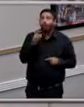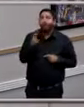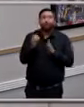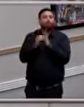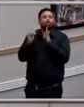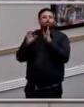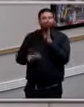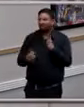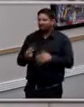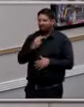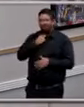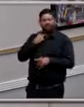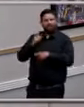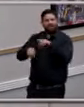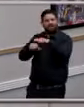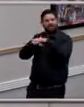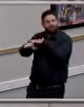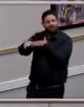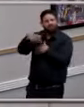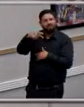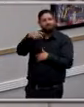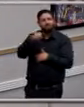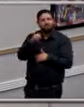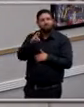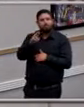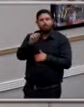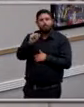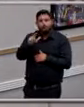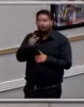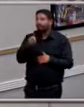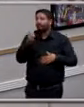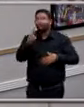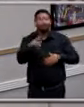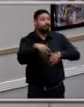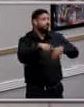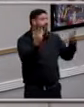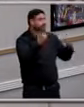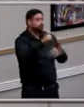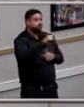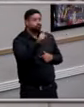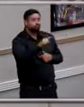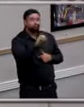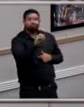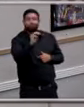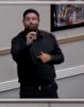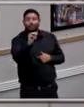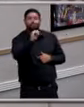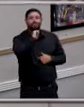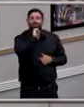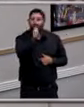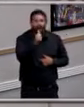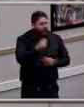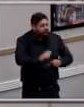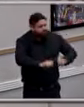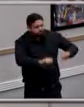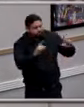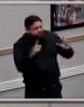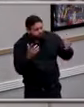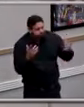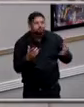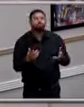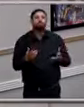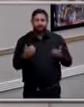the student portal, or the Zoom link is not activating. There is